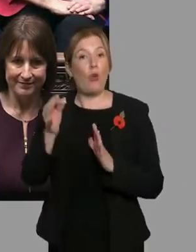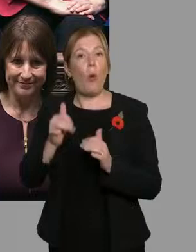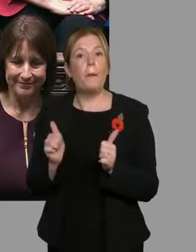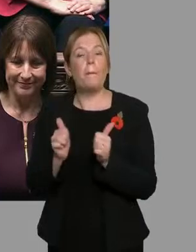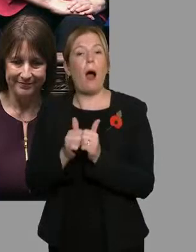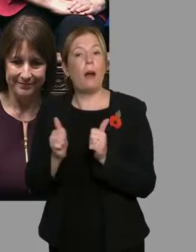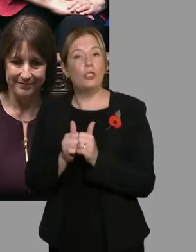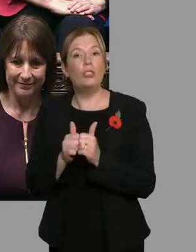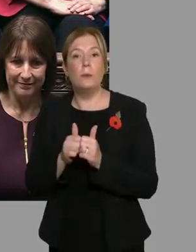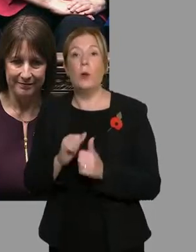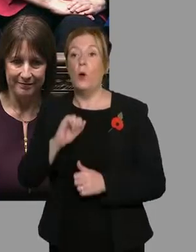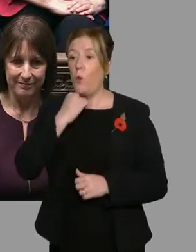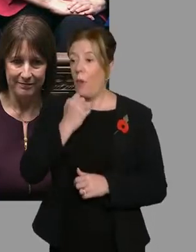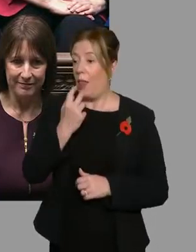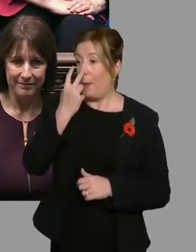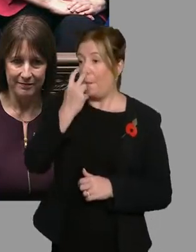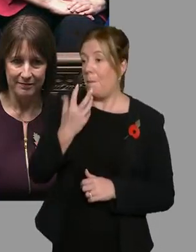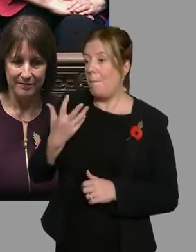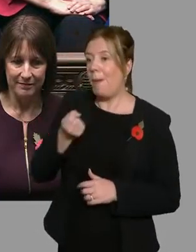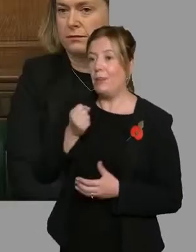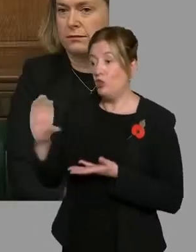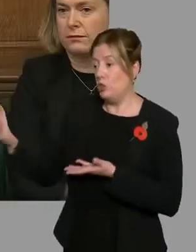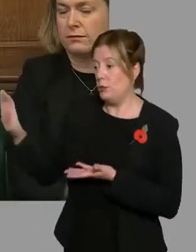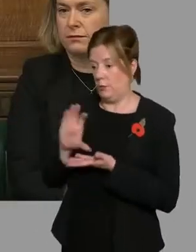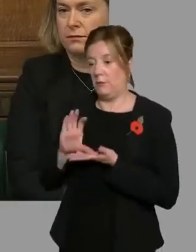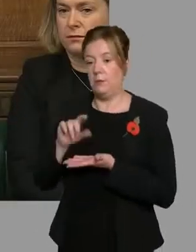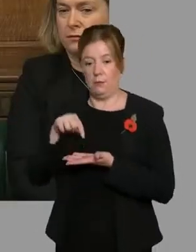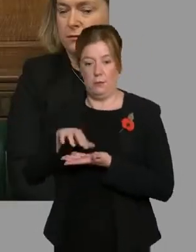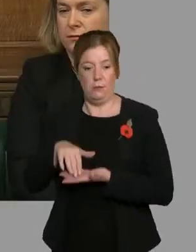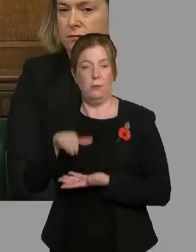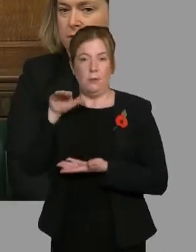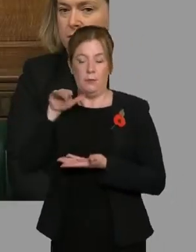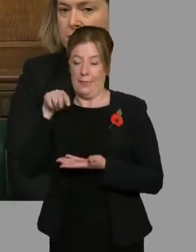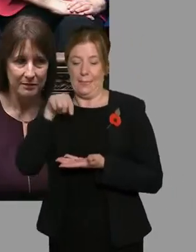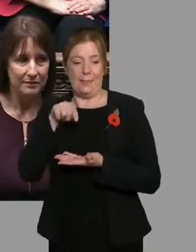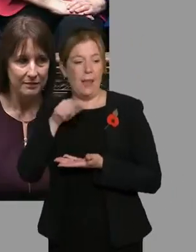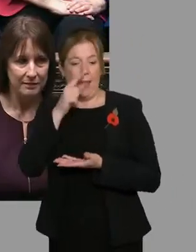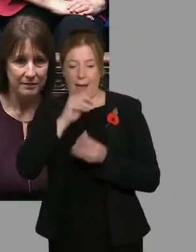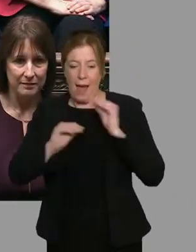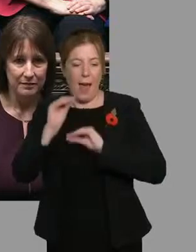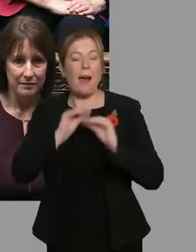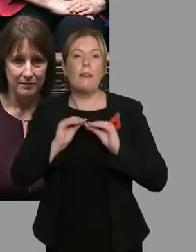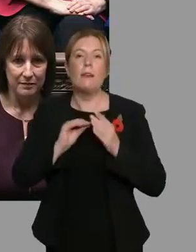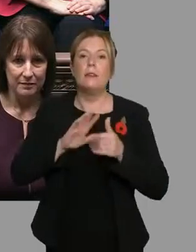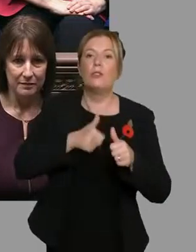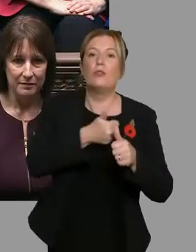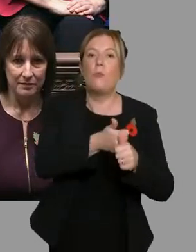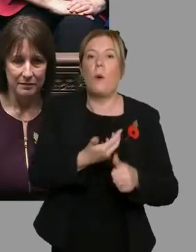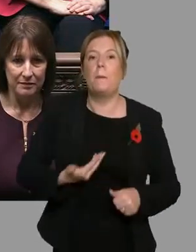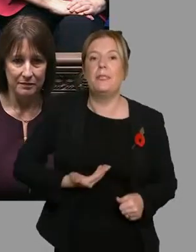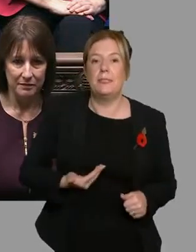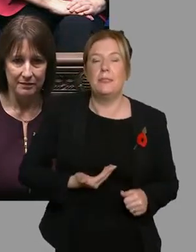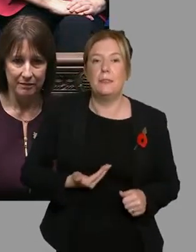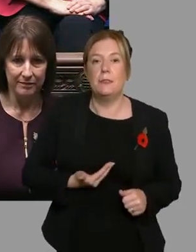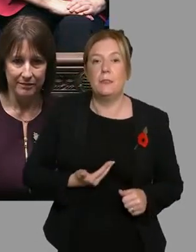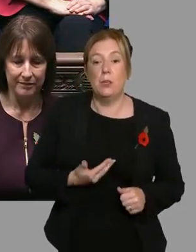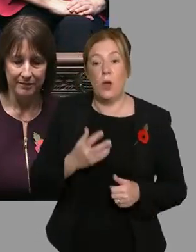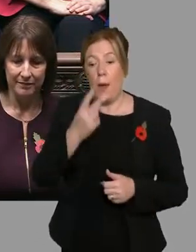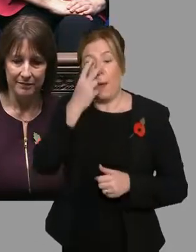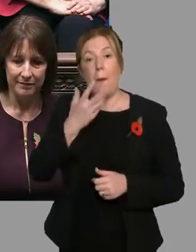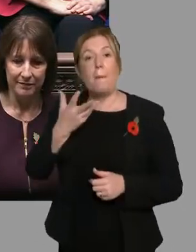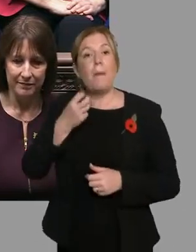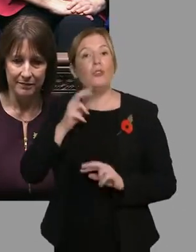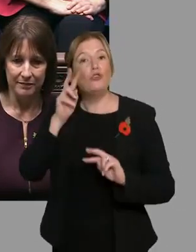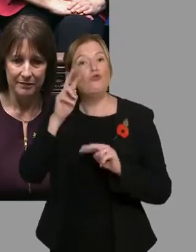to support innovative business. And we've launched our landmark pensions review to unlock the billions of investment into the